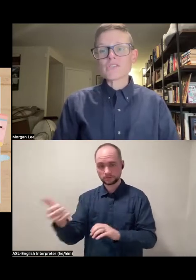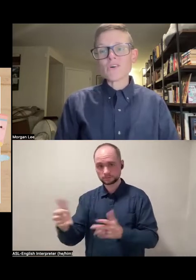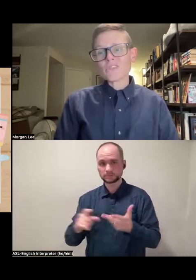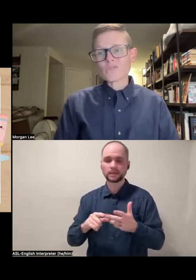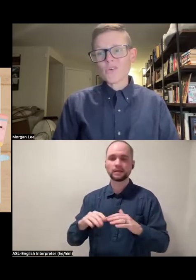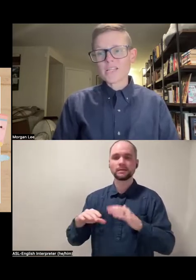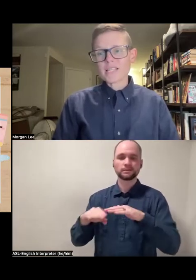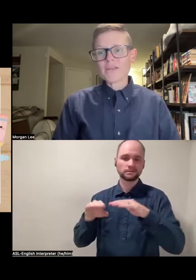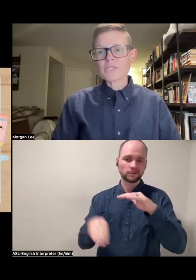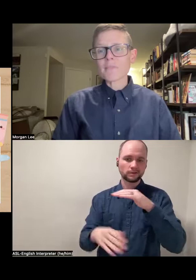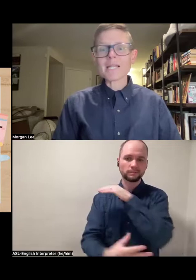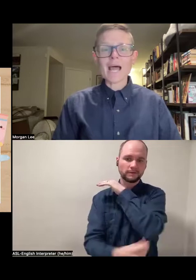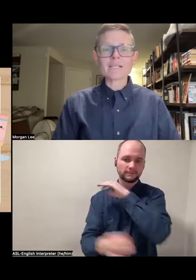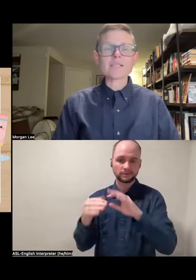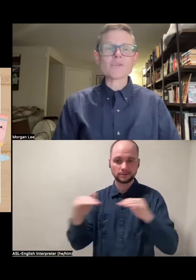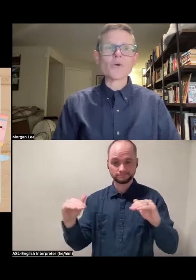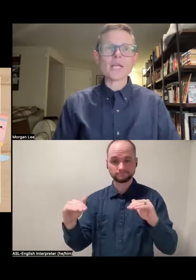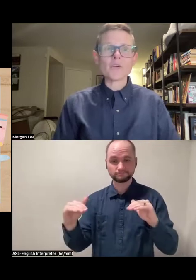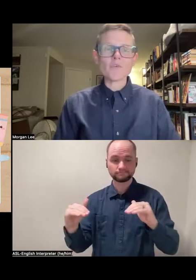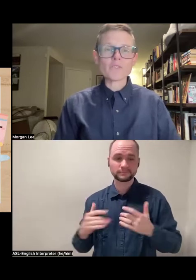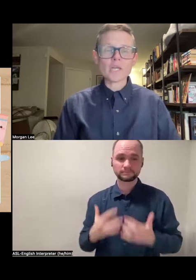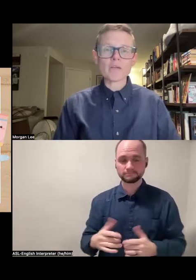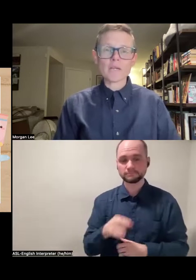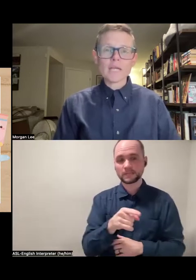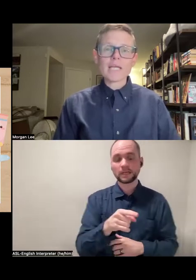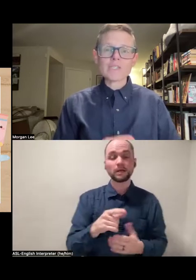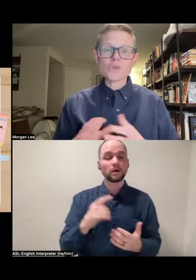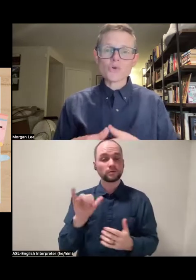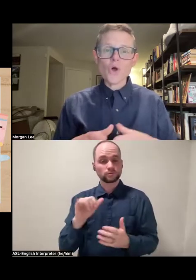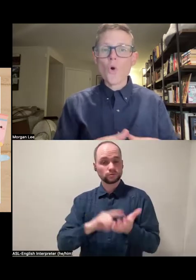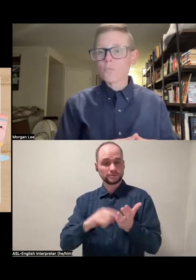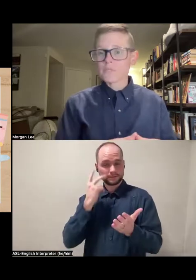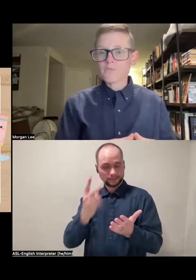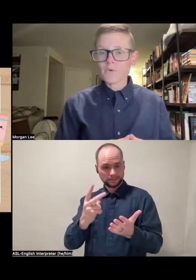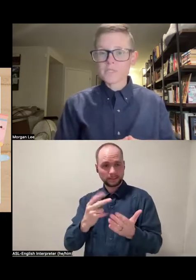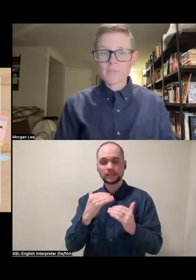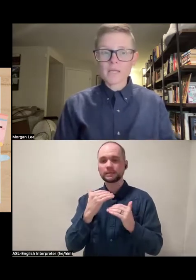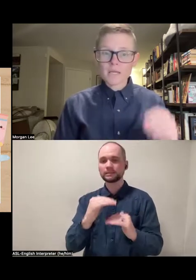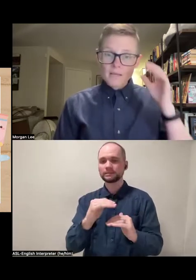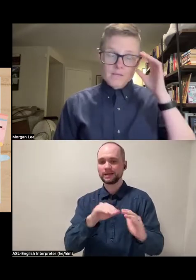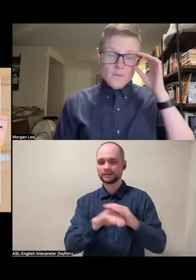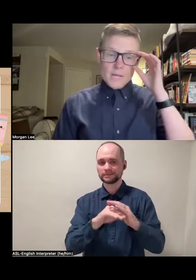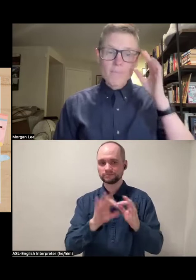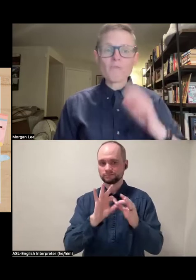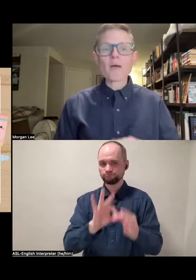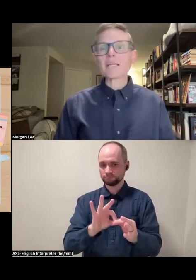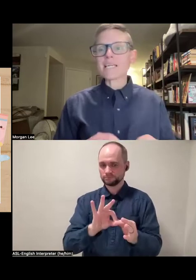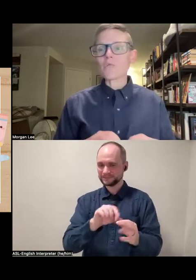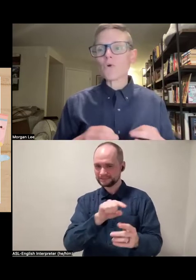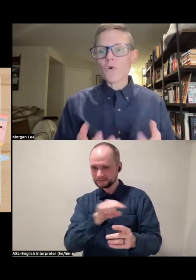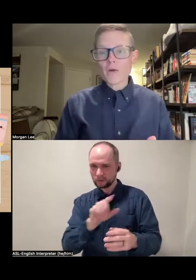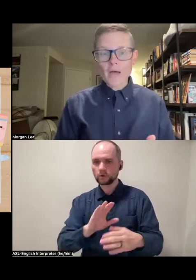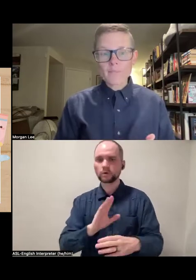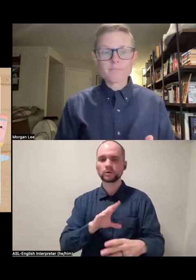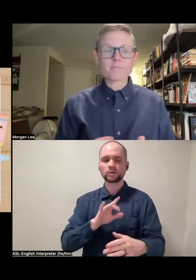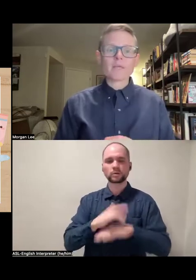Research has also shown us that there's limited access to early intervention in certain homes. For example, families in a